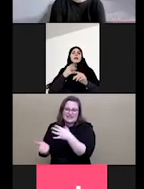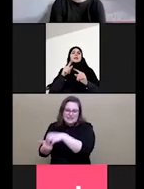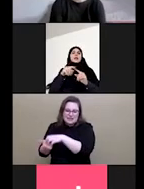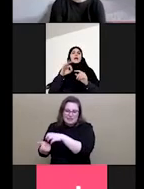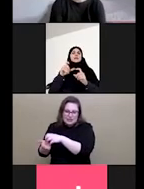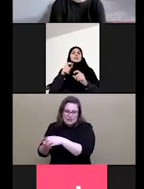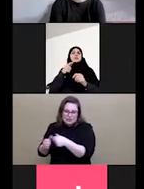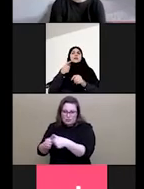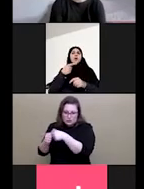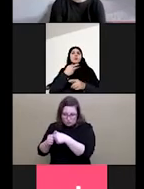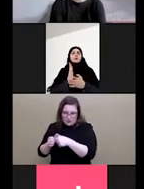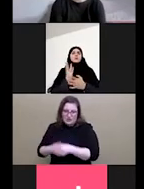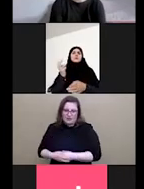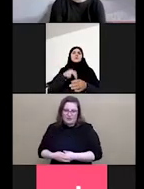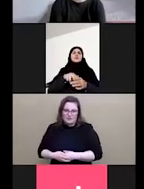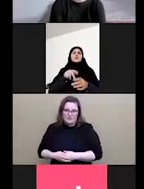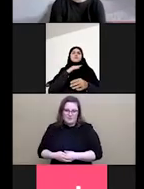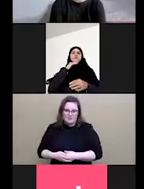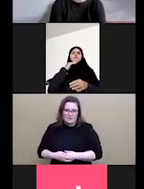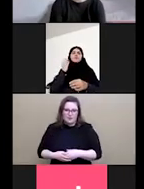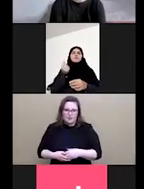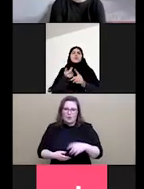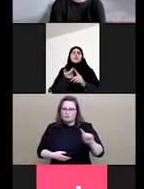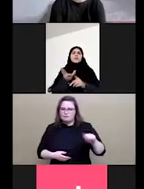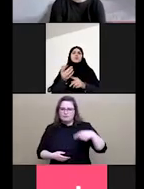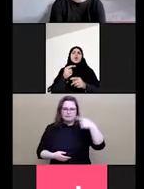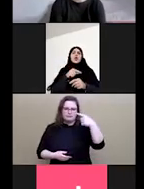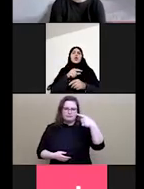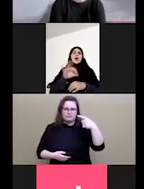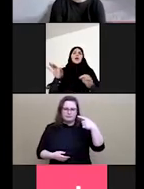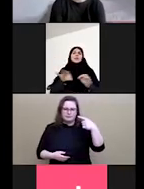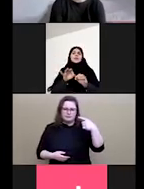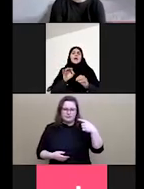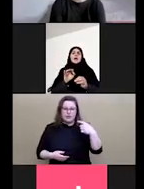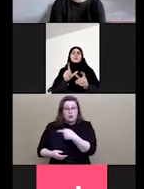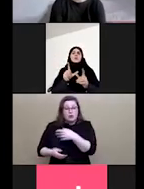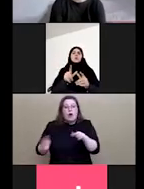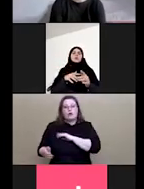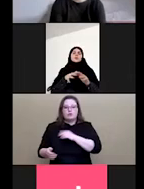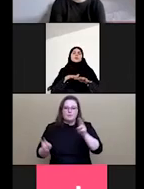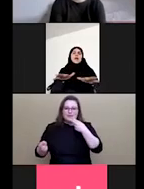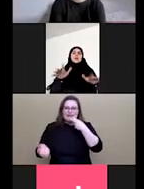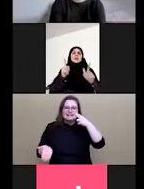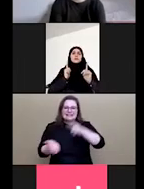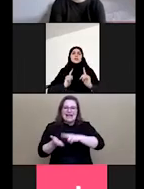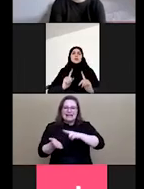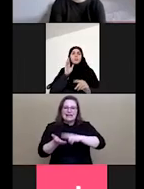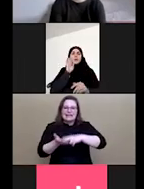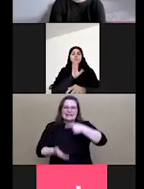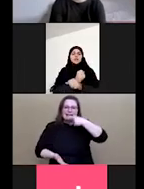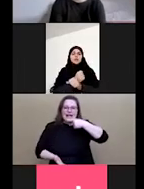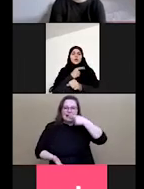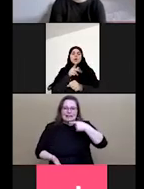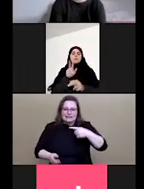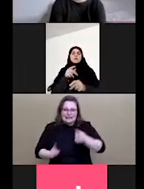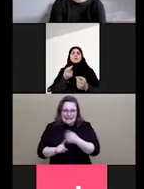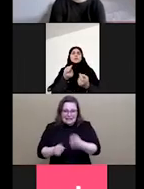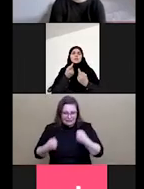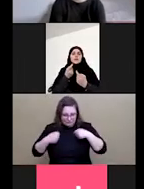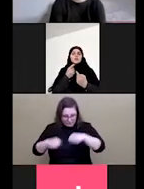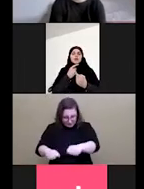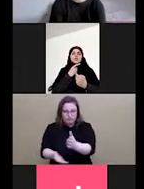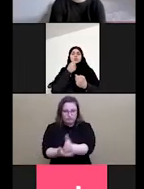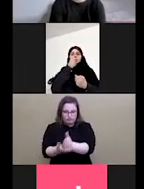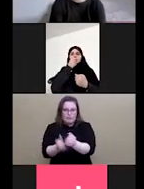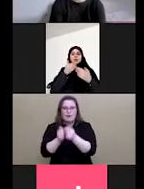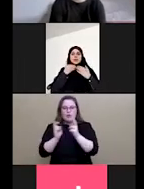the main premise is to try, and also, they also have truth-telling initiatives, but they also work on talking about